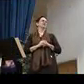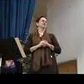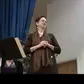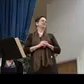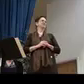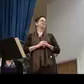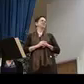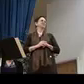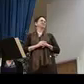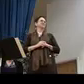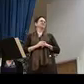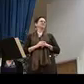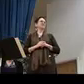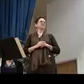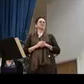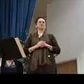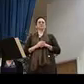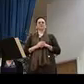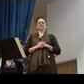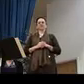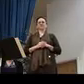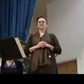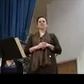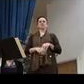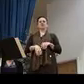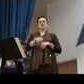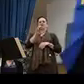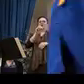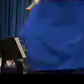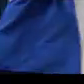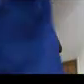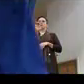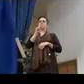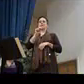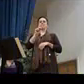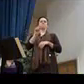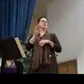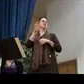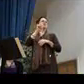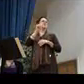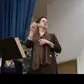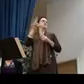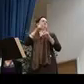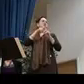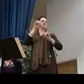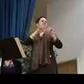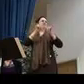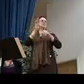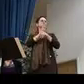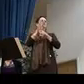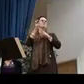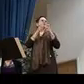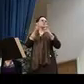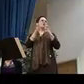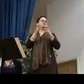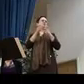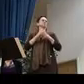Andrew Lewis Sharpman, Associate of Applied Science, Business Administration Management.